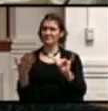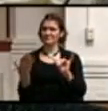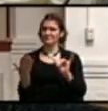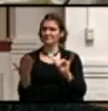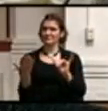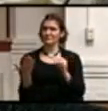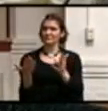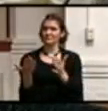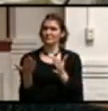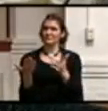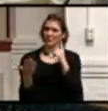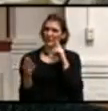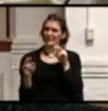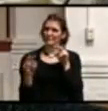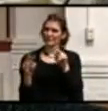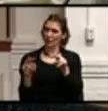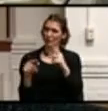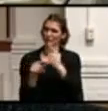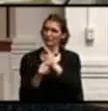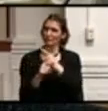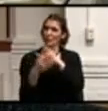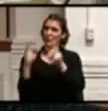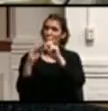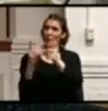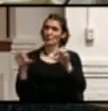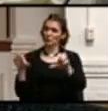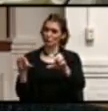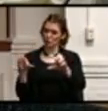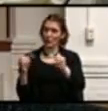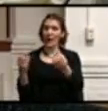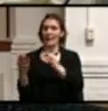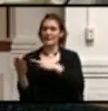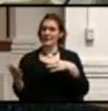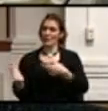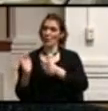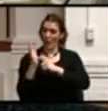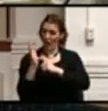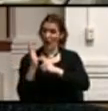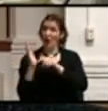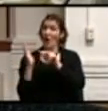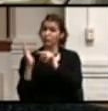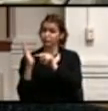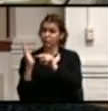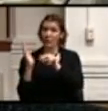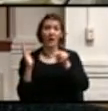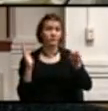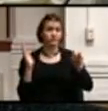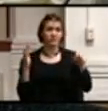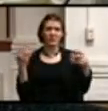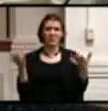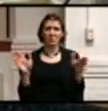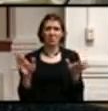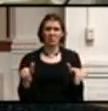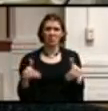We looked at what the departments do and how they do it, and it seems to me that